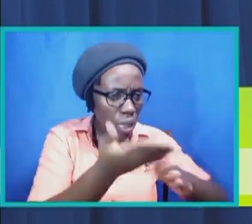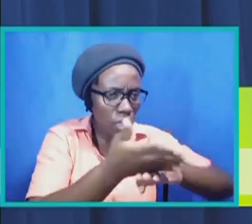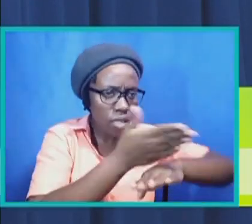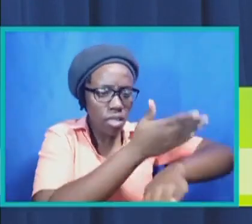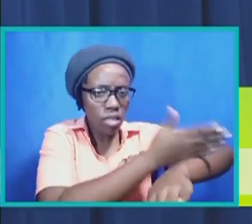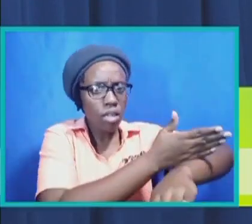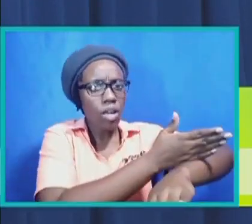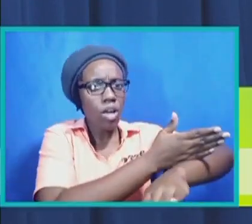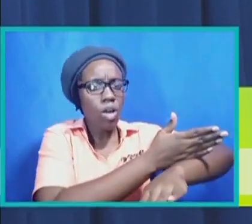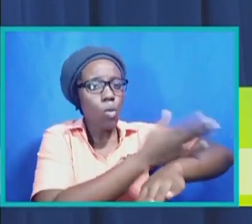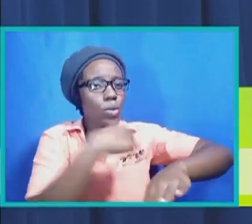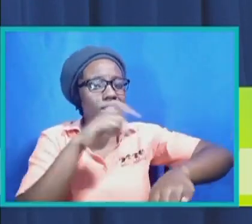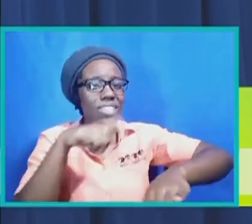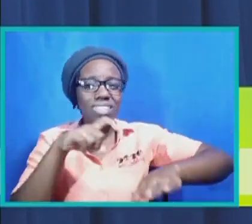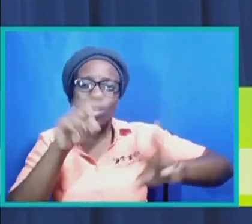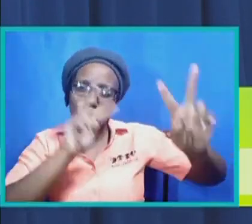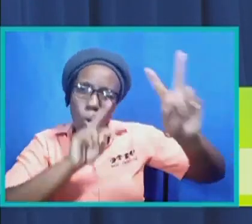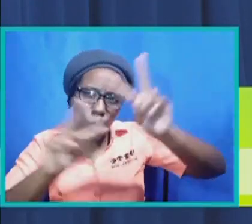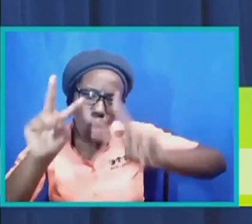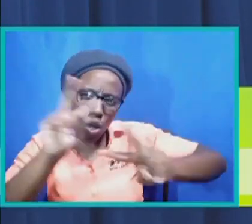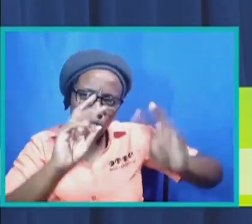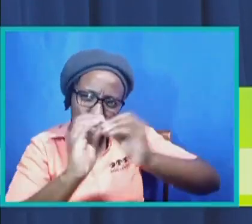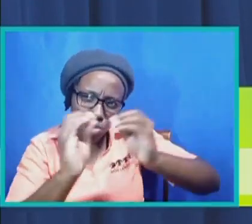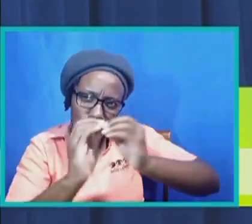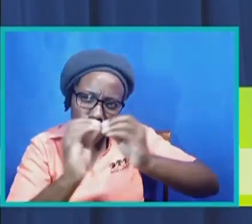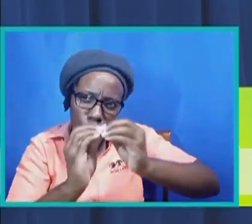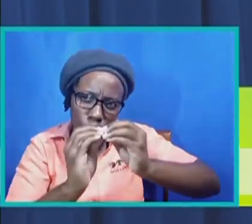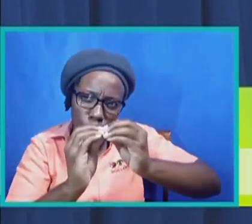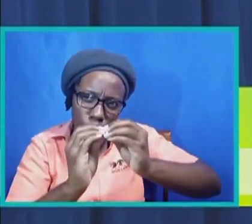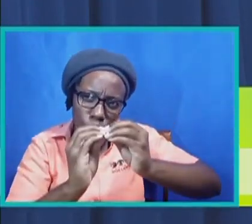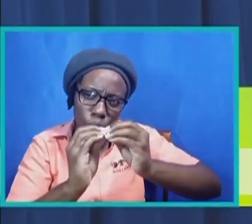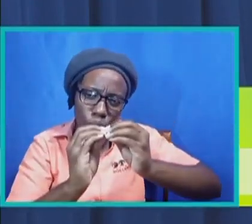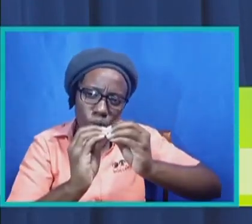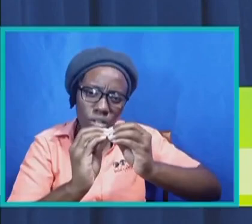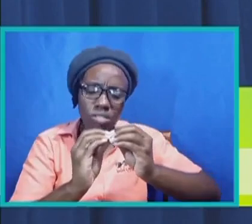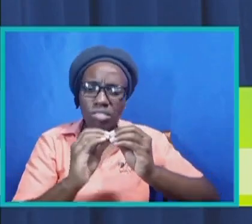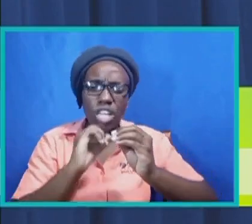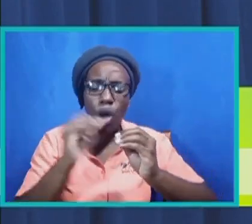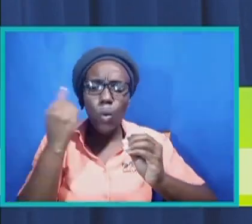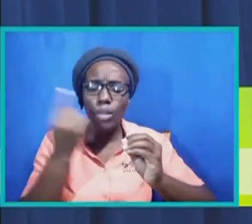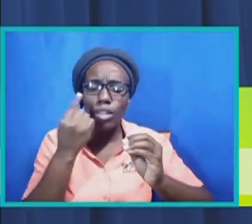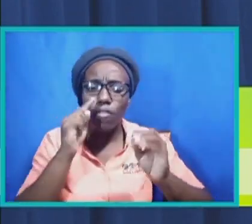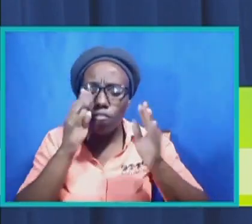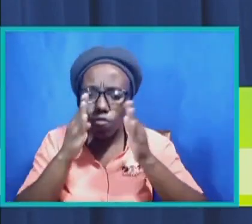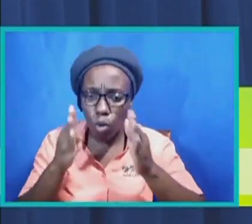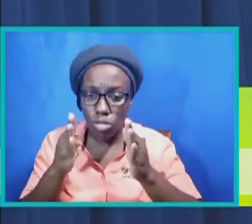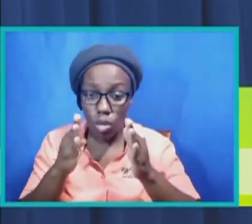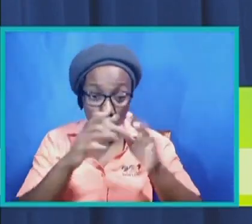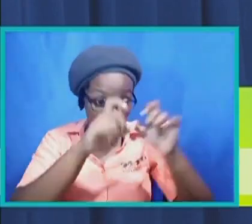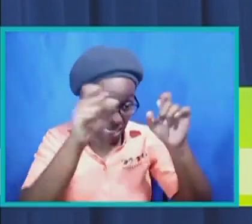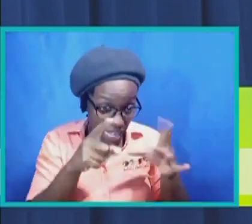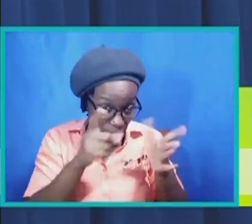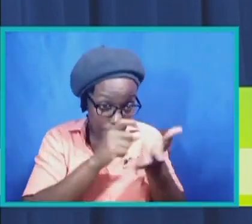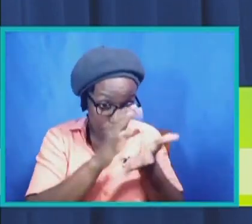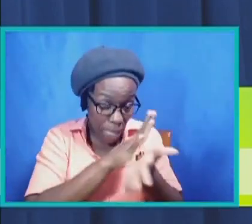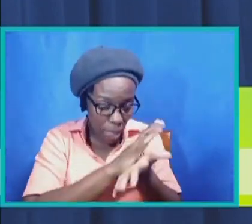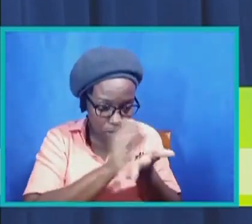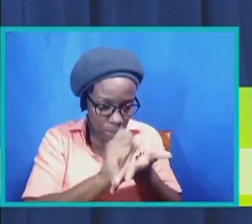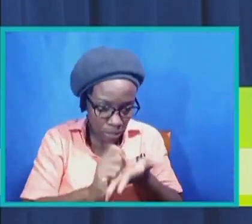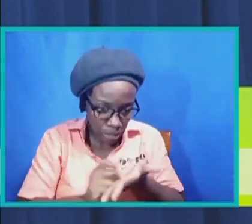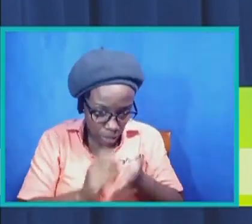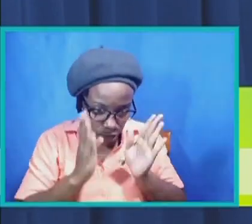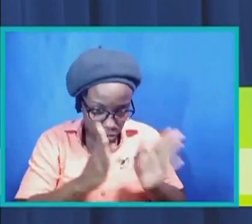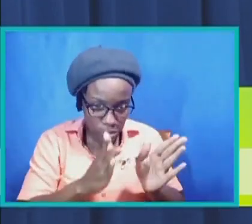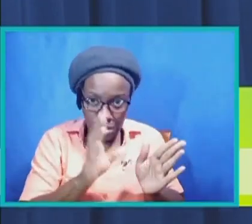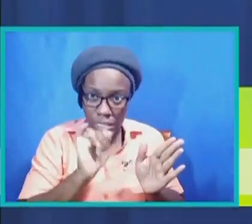and therefore just focusing on what's coming on that exam is what has created a lot of the problems that we're having now